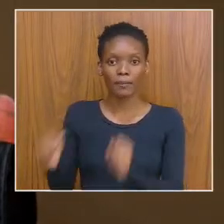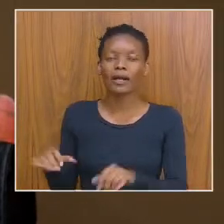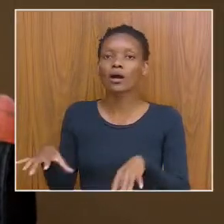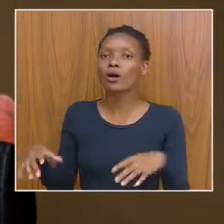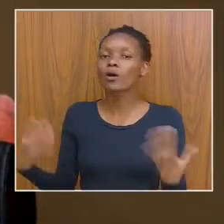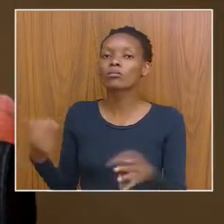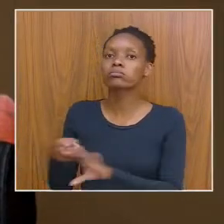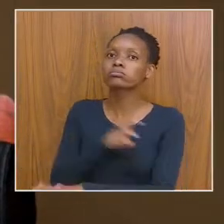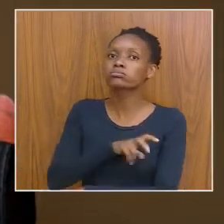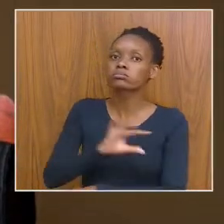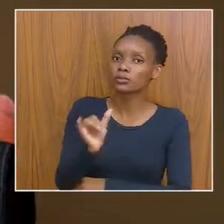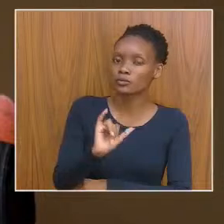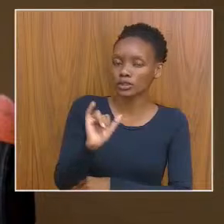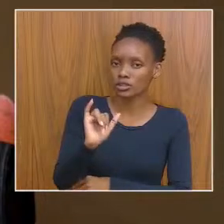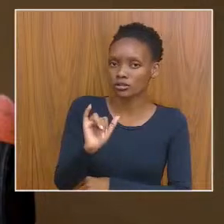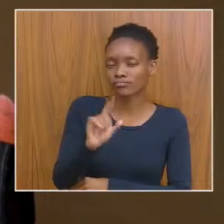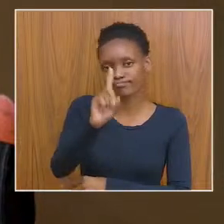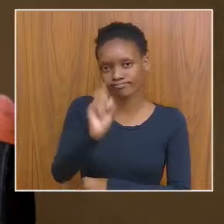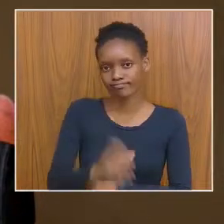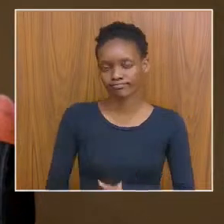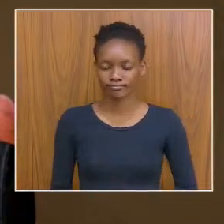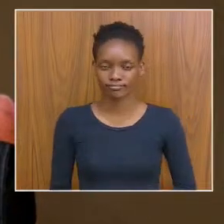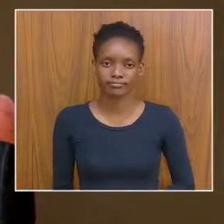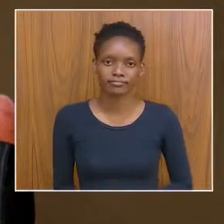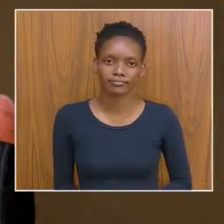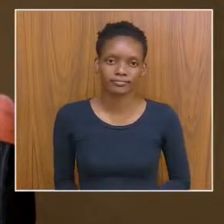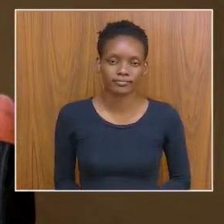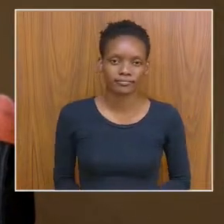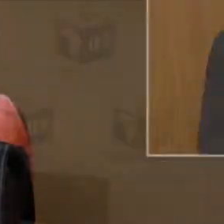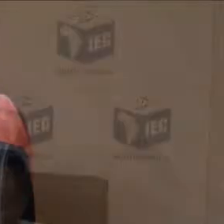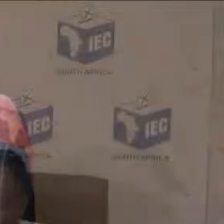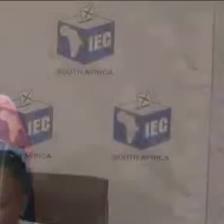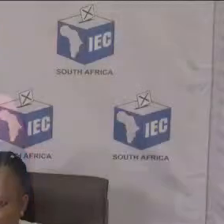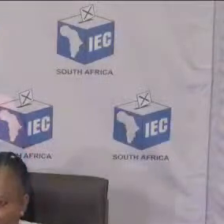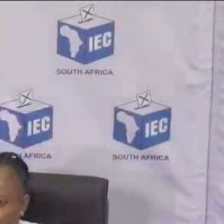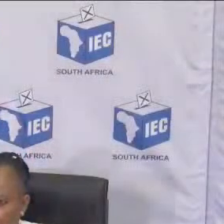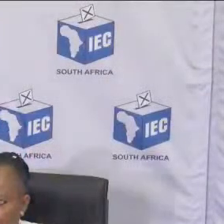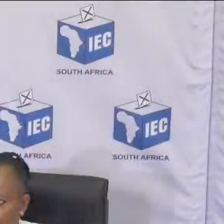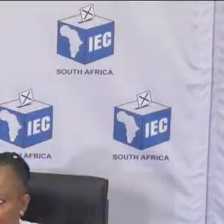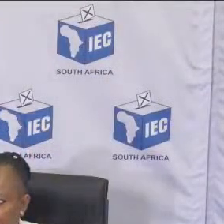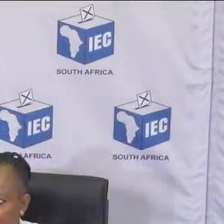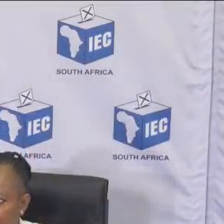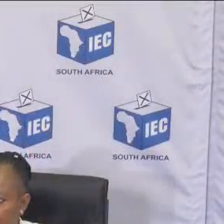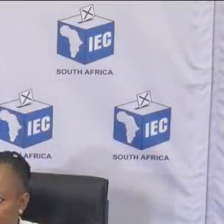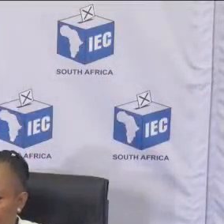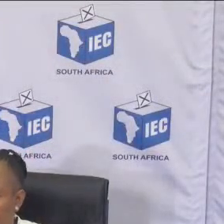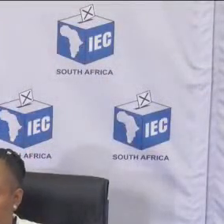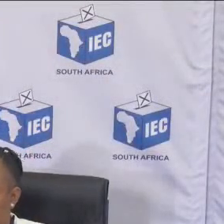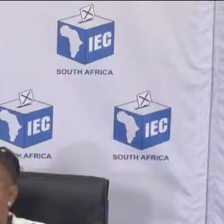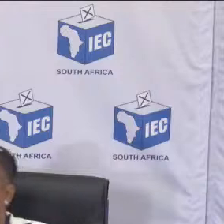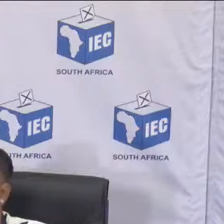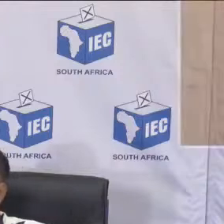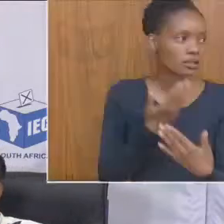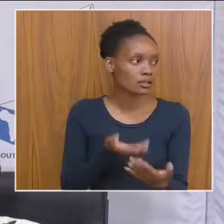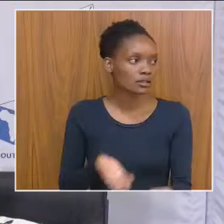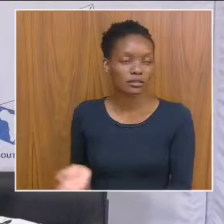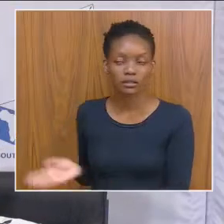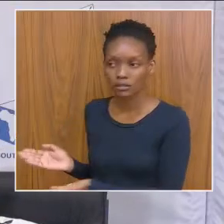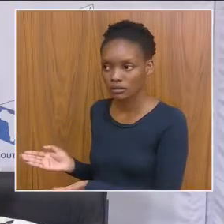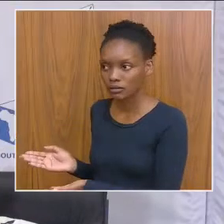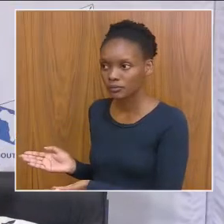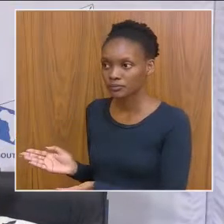she continues to be a member? Thank you. Much on that note, CEO, DCO, we're wrapping